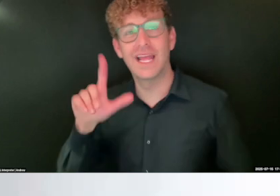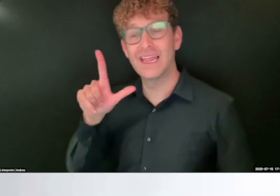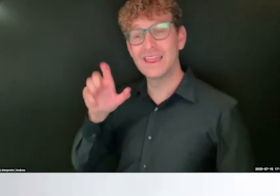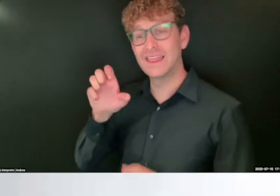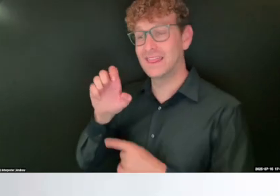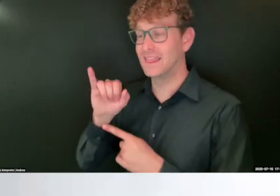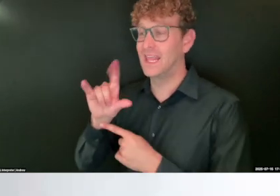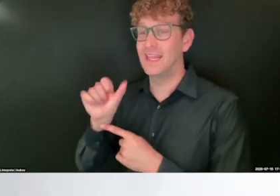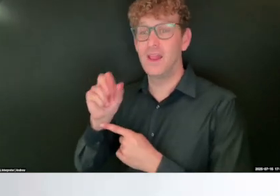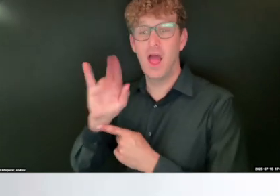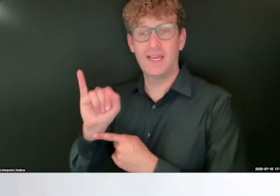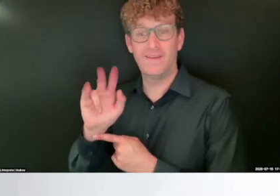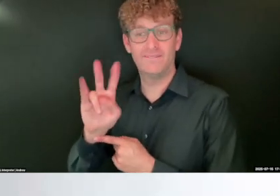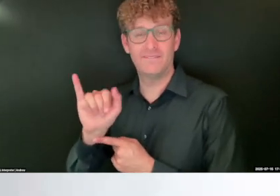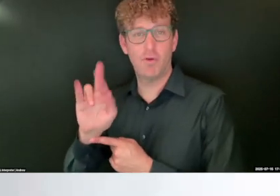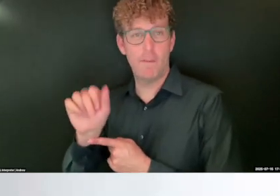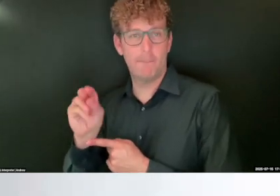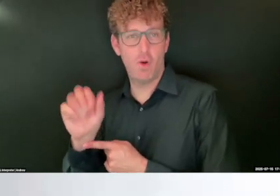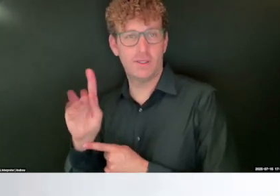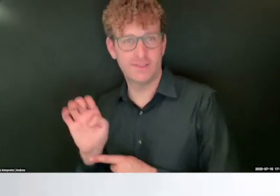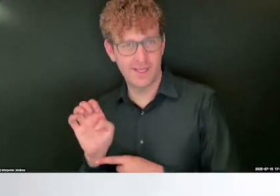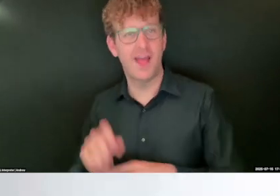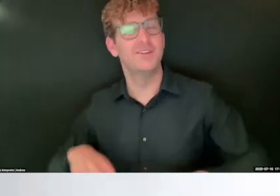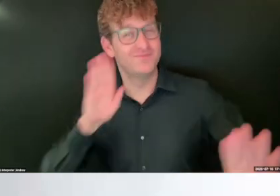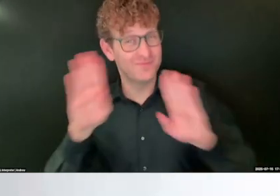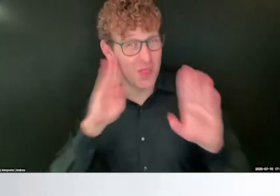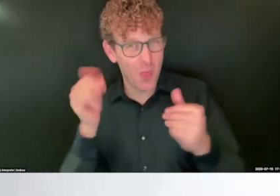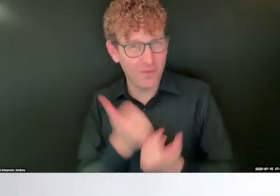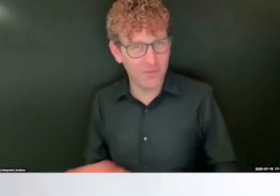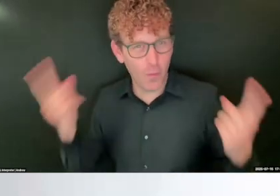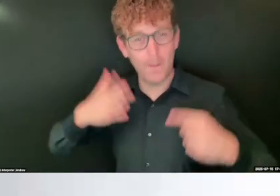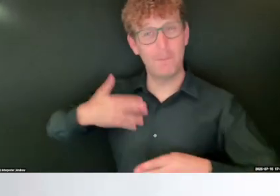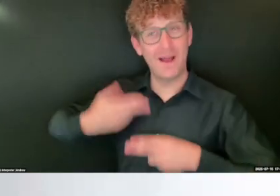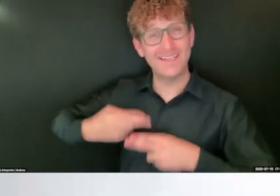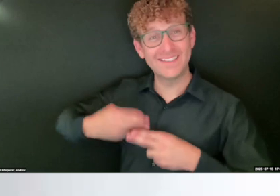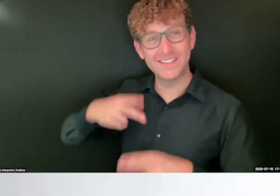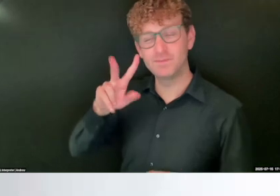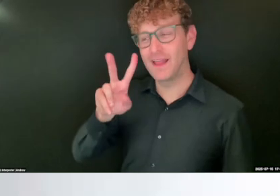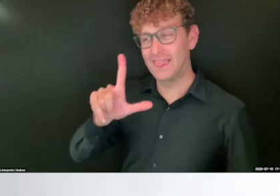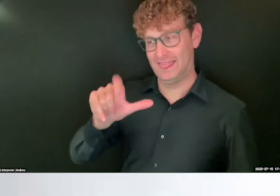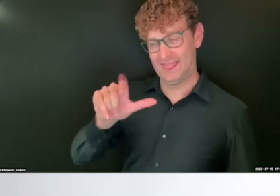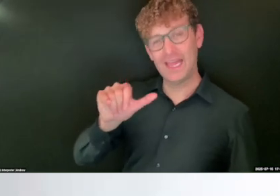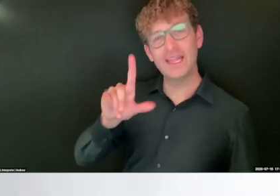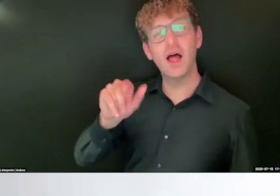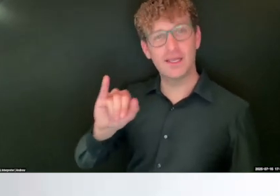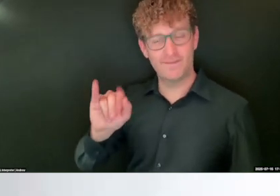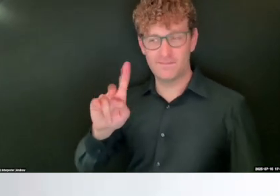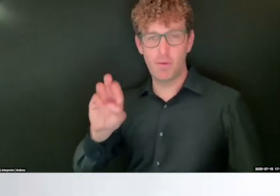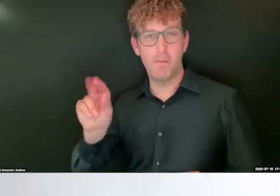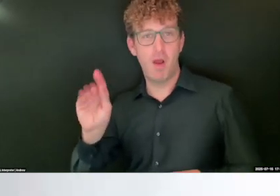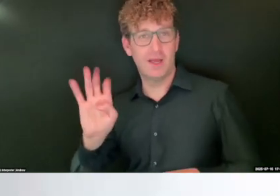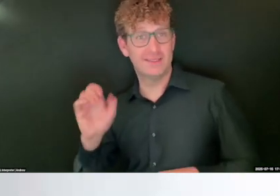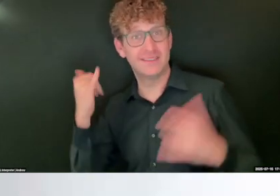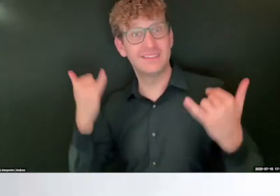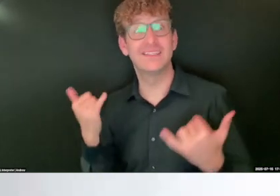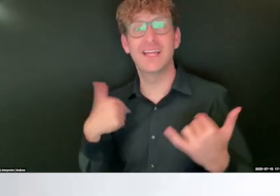Adelina. Good evening, everyone. My name is Leilani Viramontes, and today I'll be providing a recap of our first funding plan